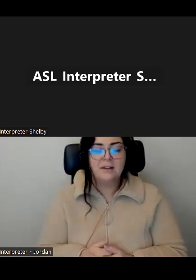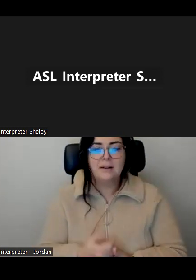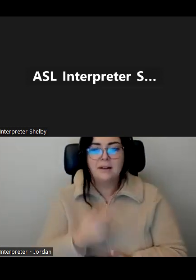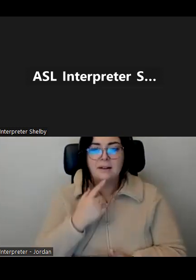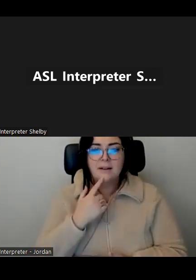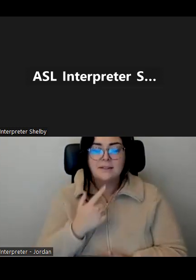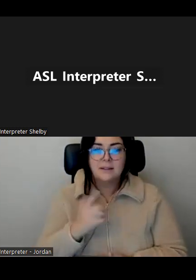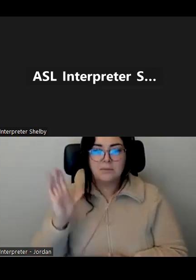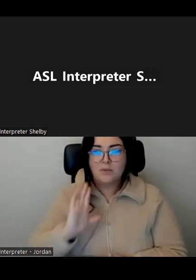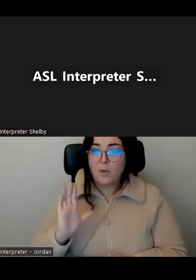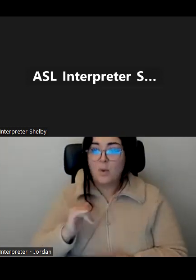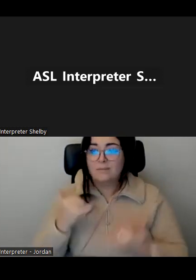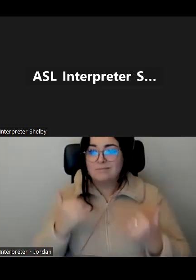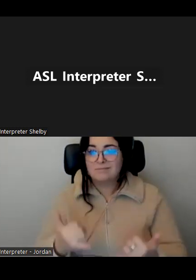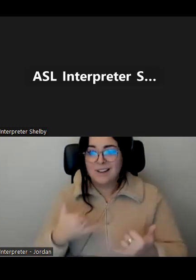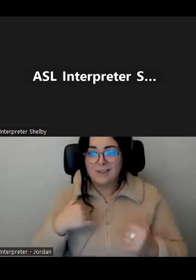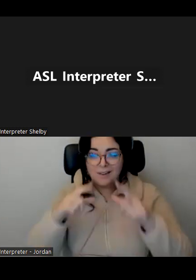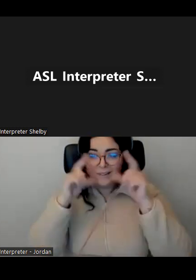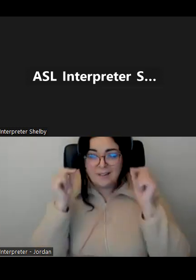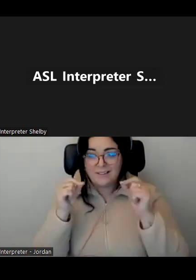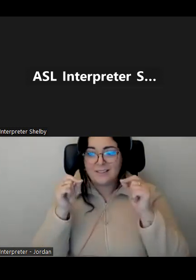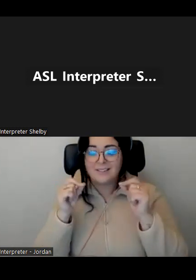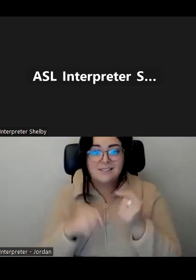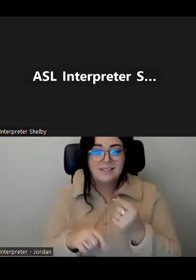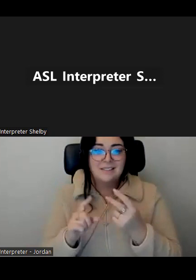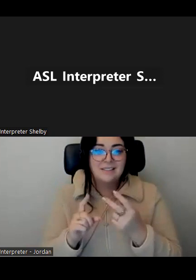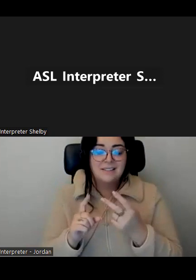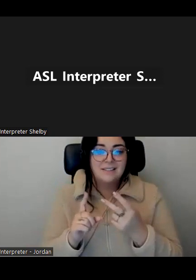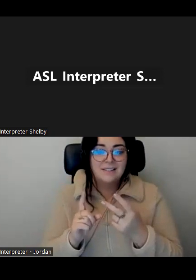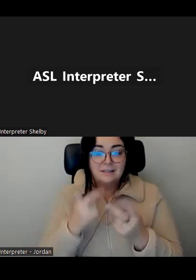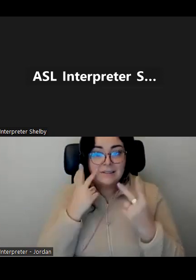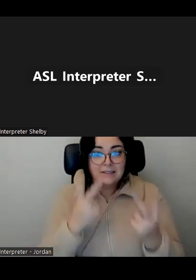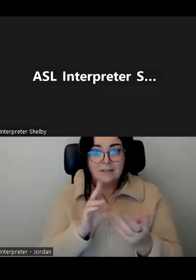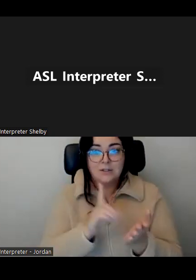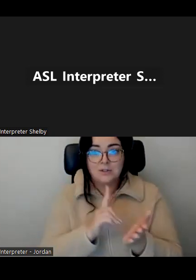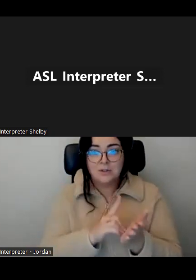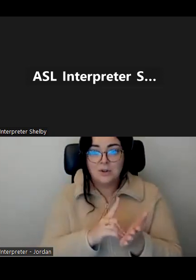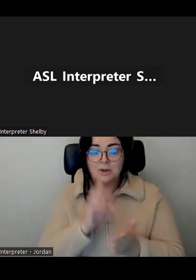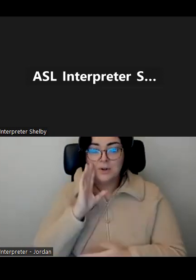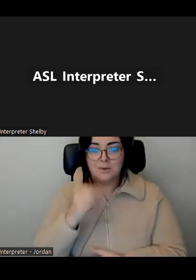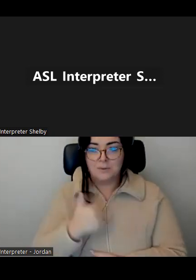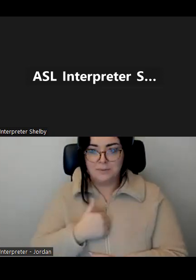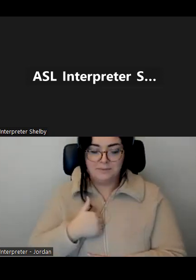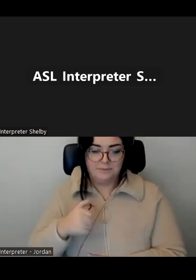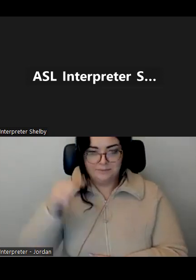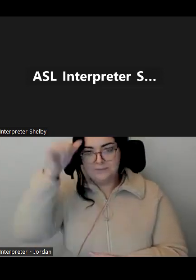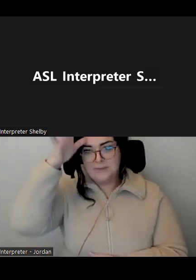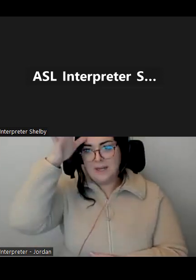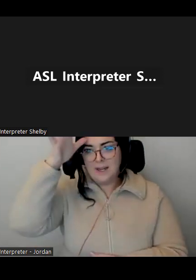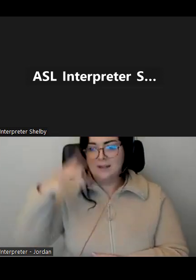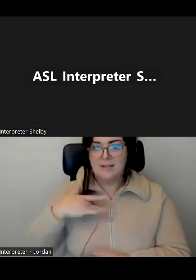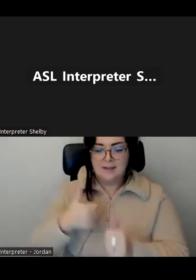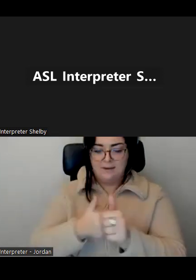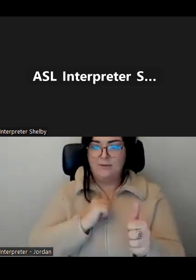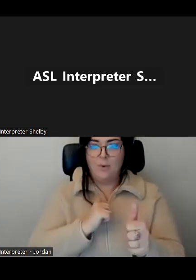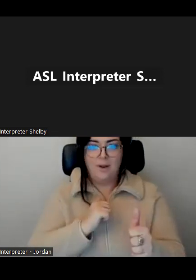getting the eyeglasses that you need, seeing your doctor. I know a lot of people, like my father, he avoids seeing